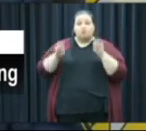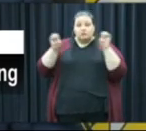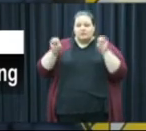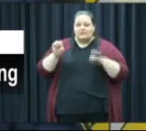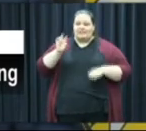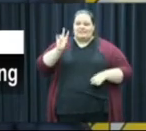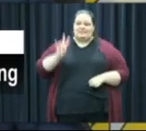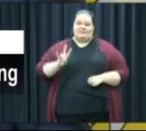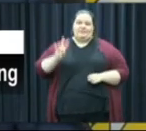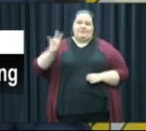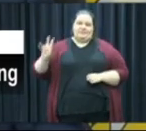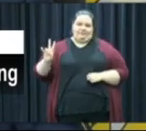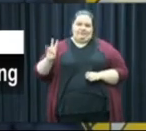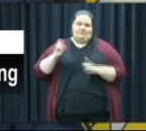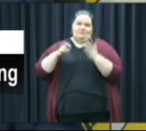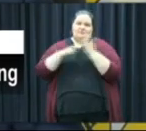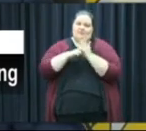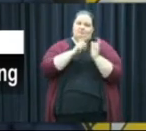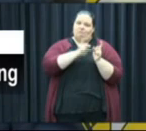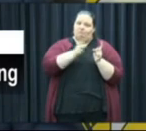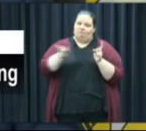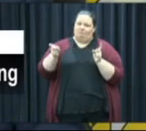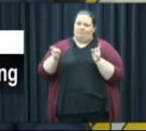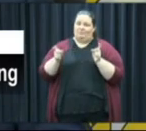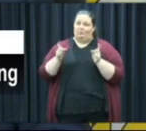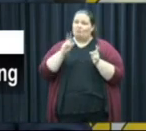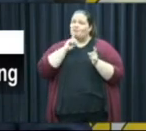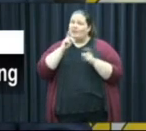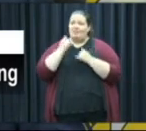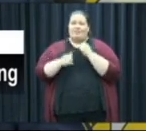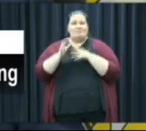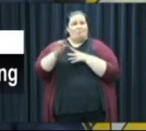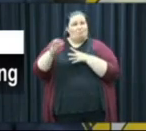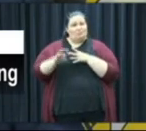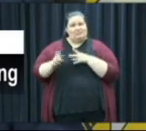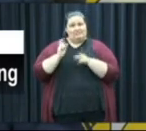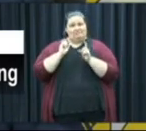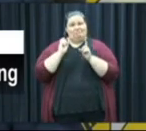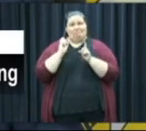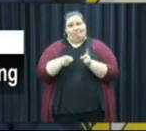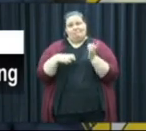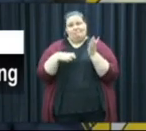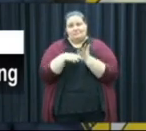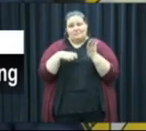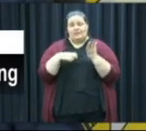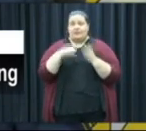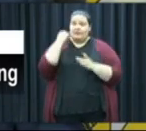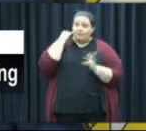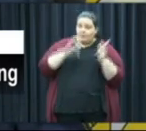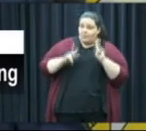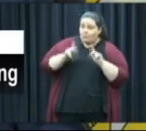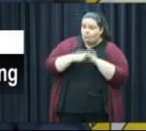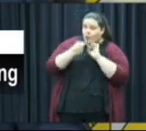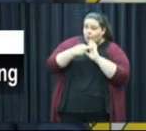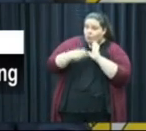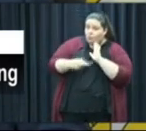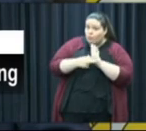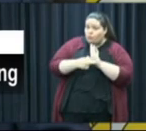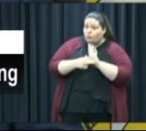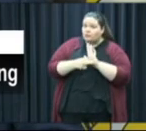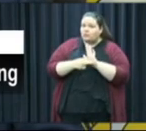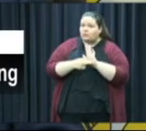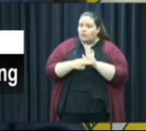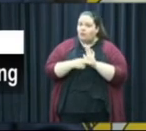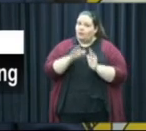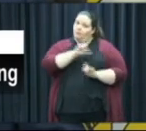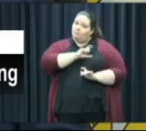people is a last resort, but we will continue to do this when people break the rules. La plupart d'entre nous ont